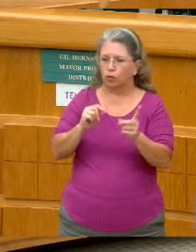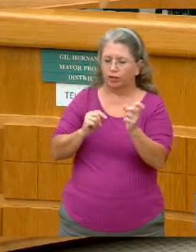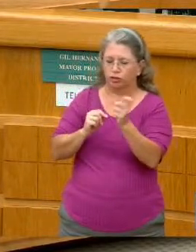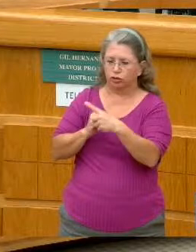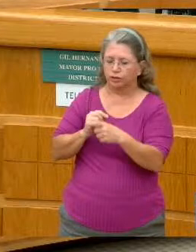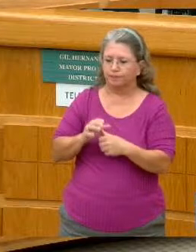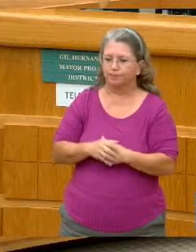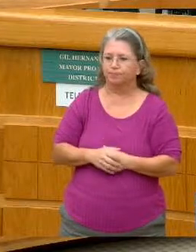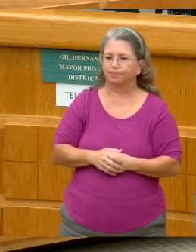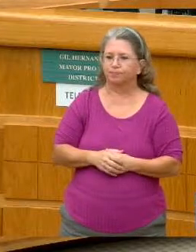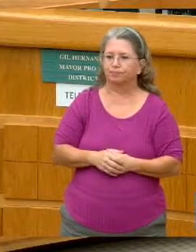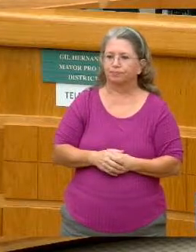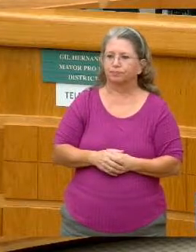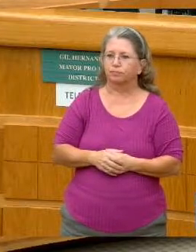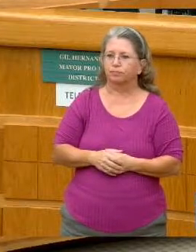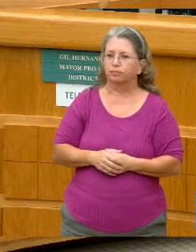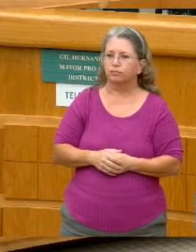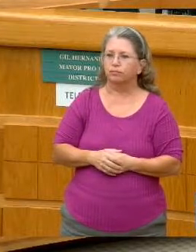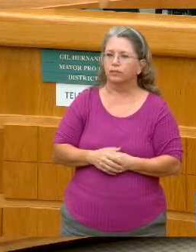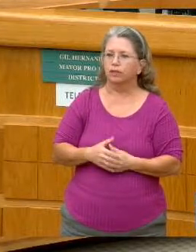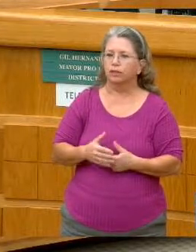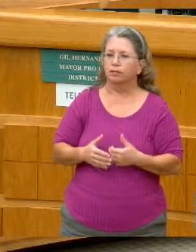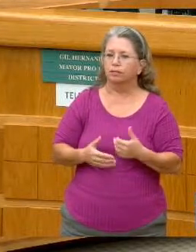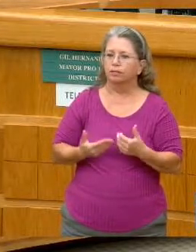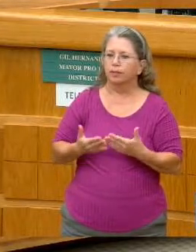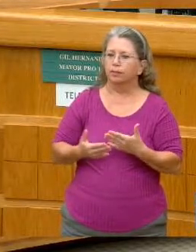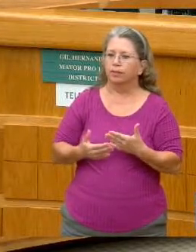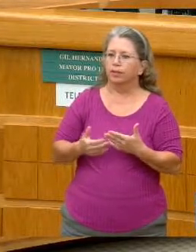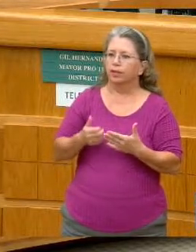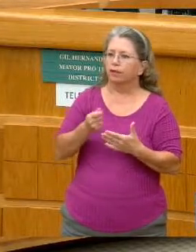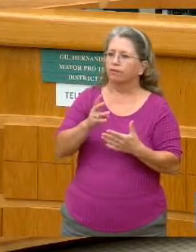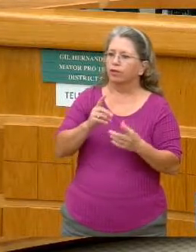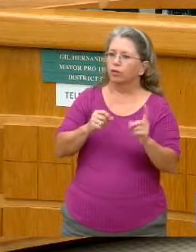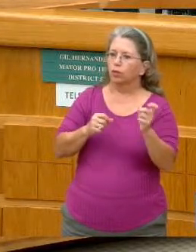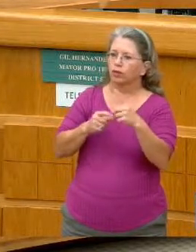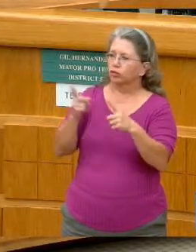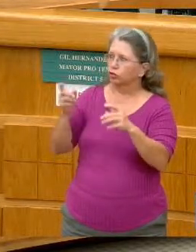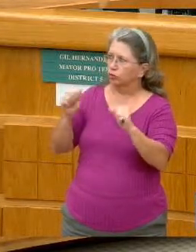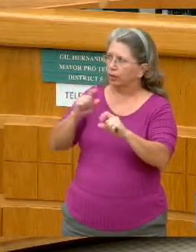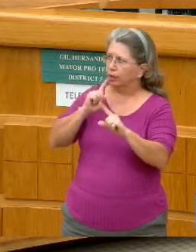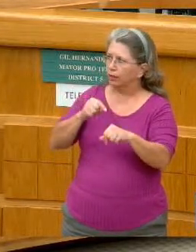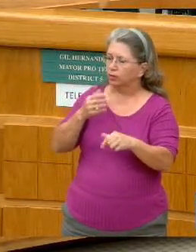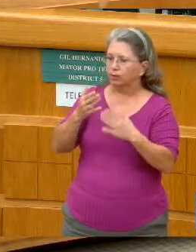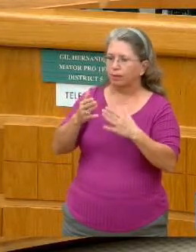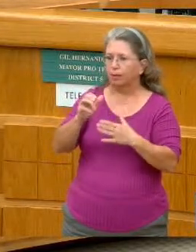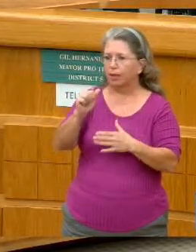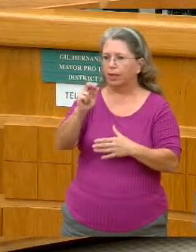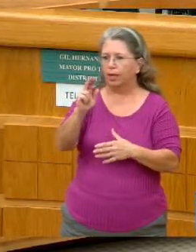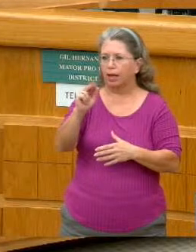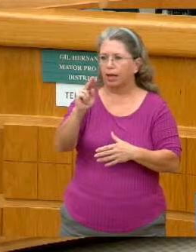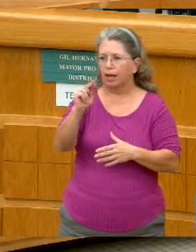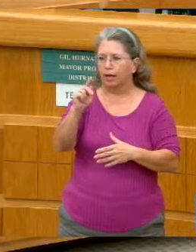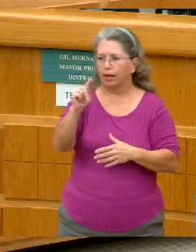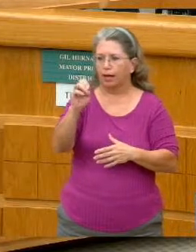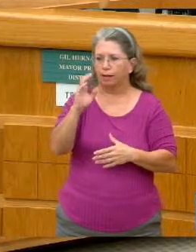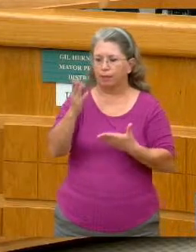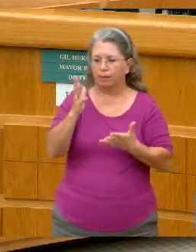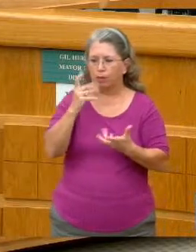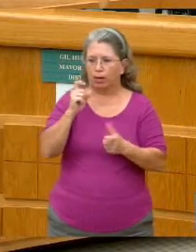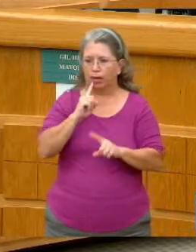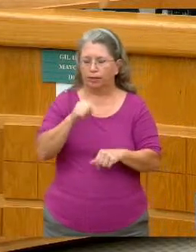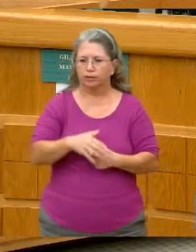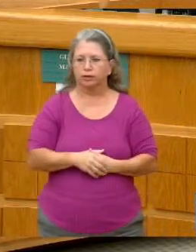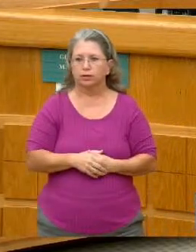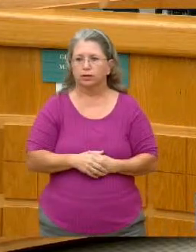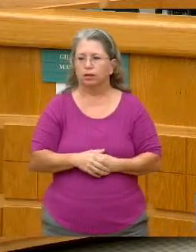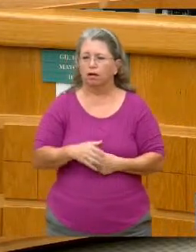These questions here you can answer, and probably Annette would want to answer a couple of them too. Are there